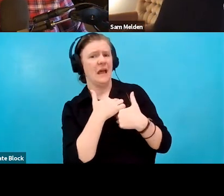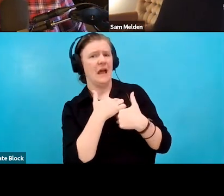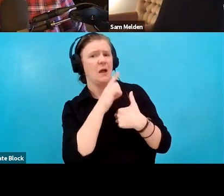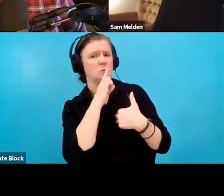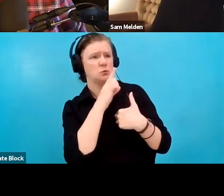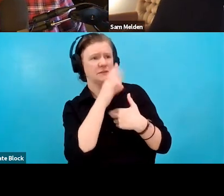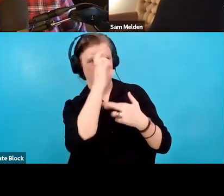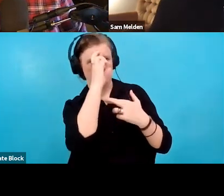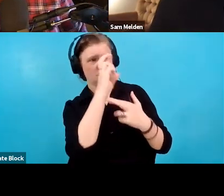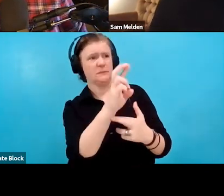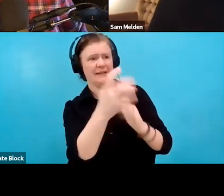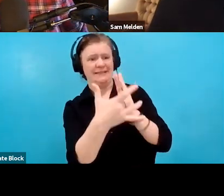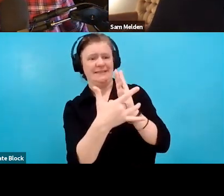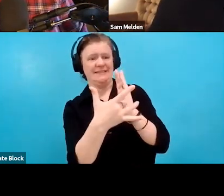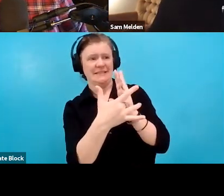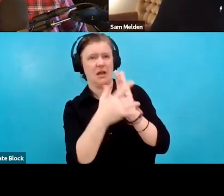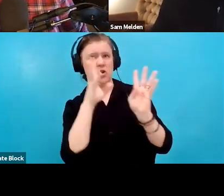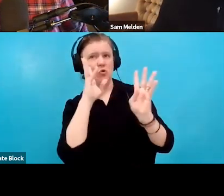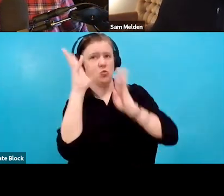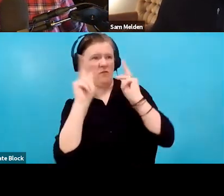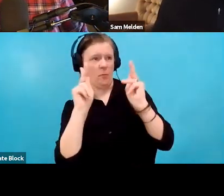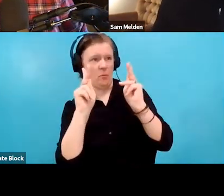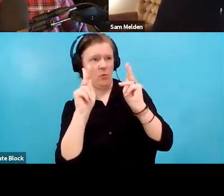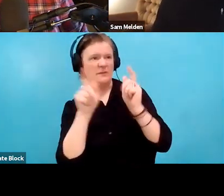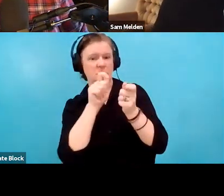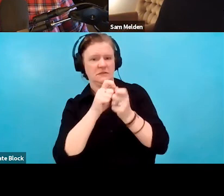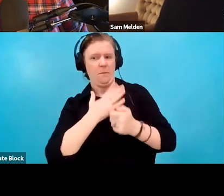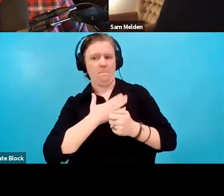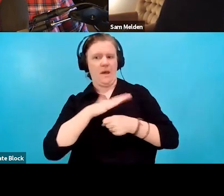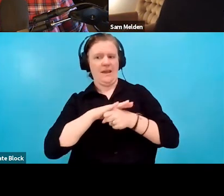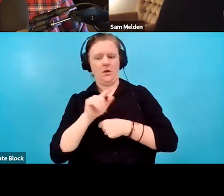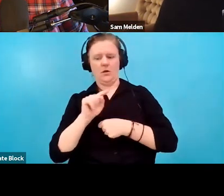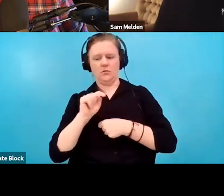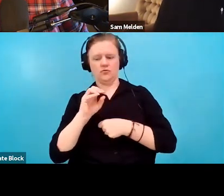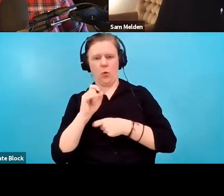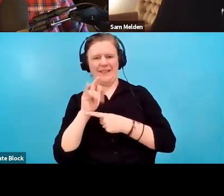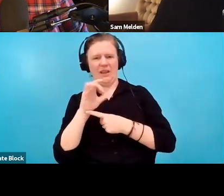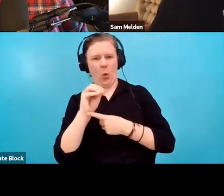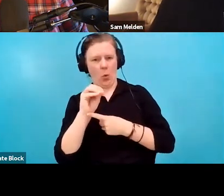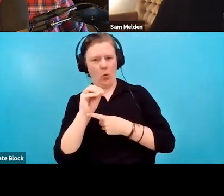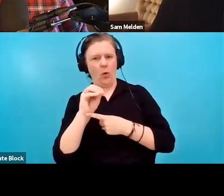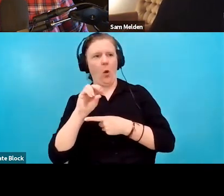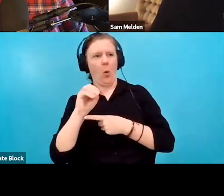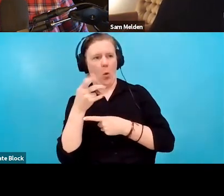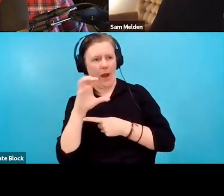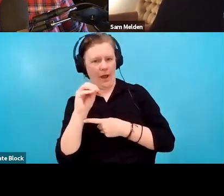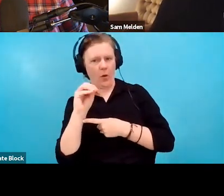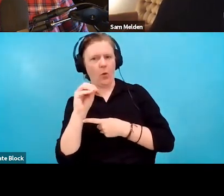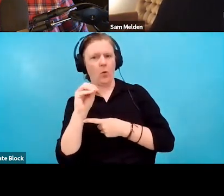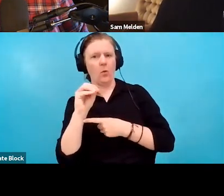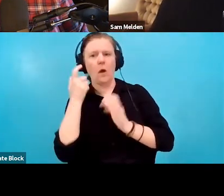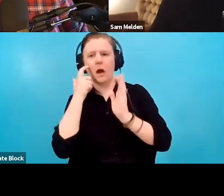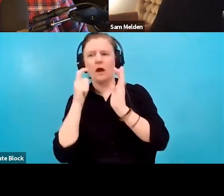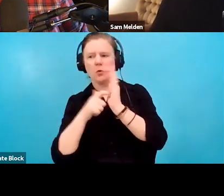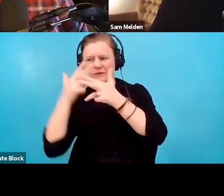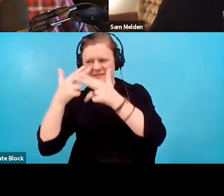appreciation for the tech creative community in Toledo. And we have several people I can tell on the call.